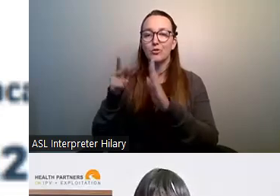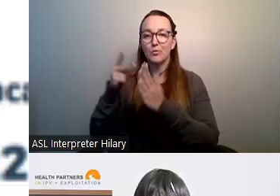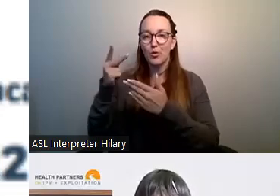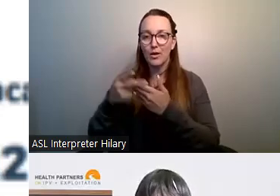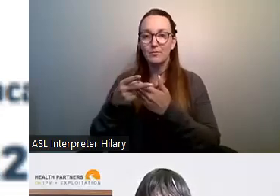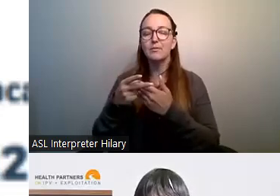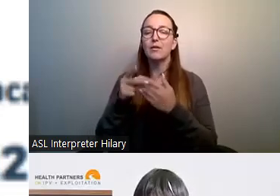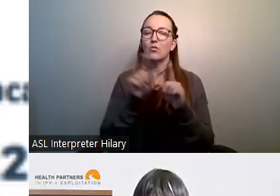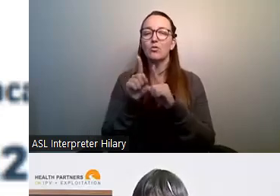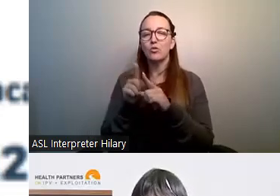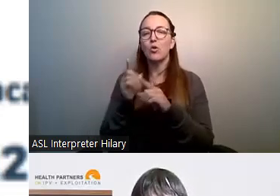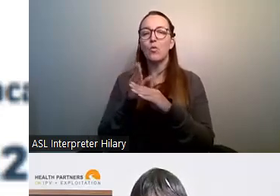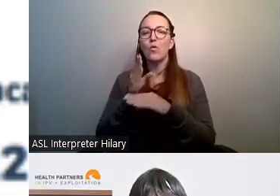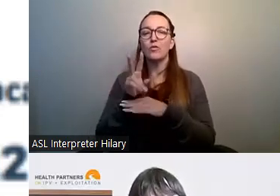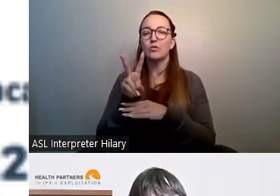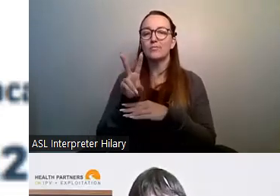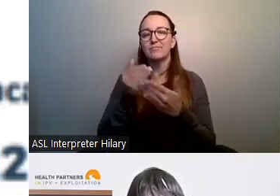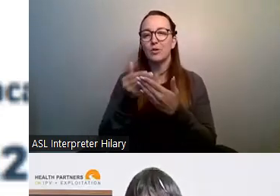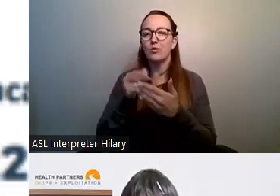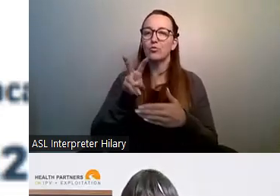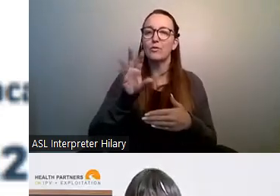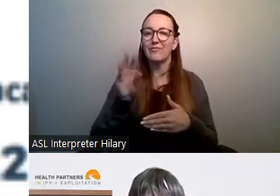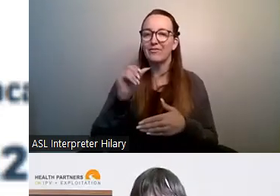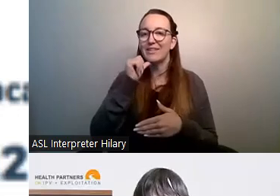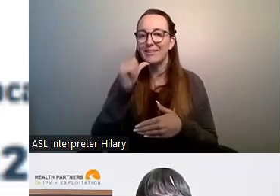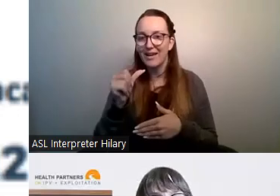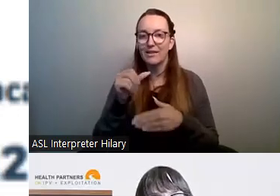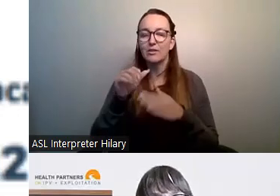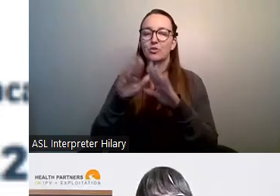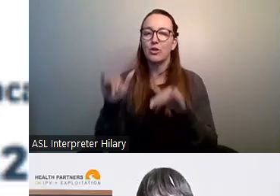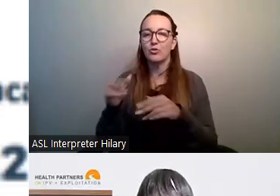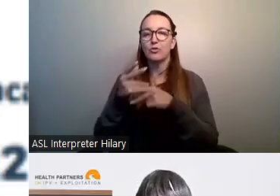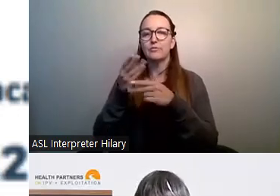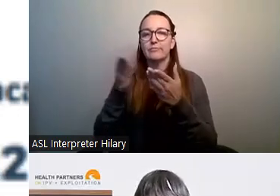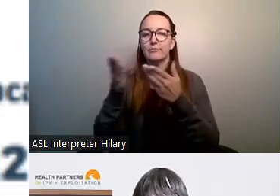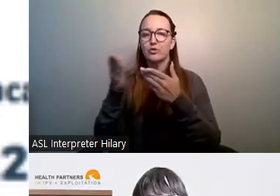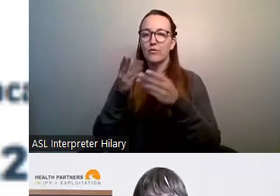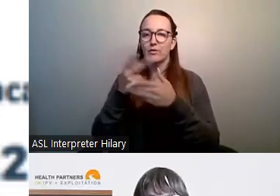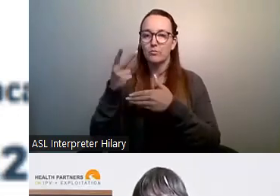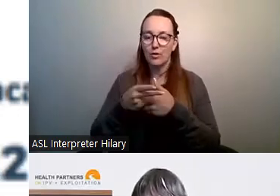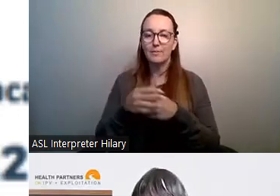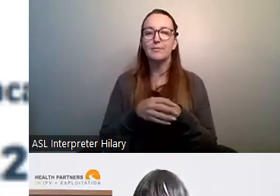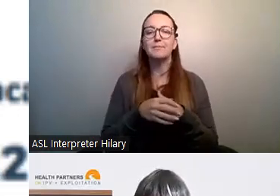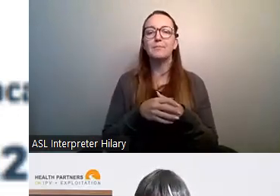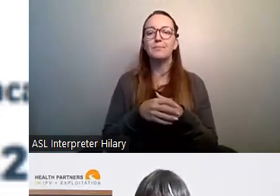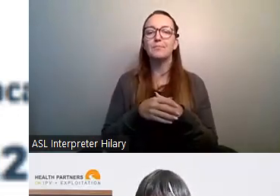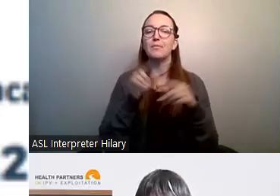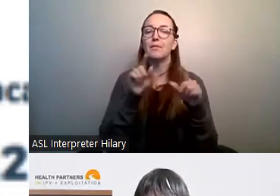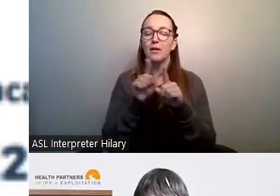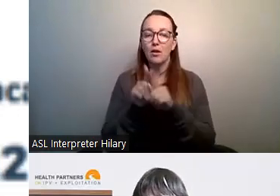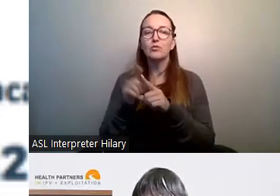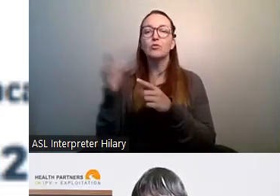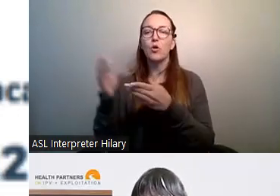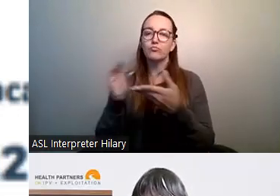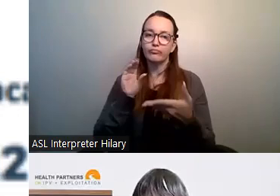as state, territory, and tribal coalitions. They also fund the National Hotline on Domestic Violence, which